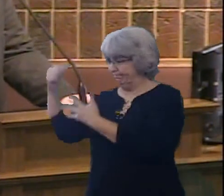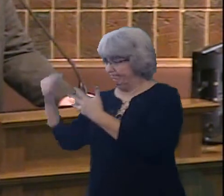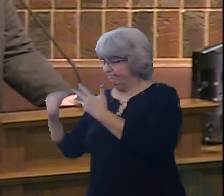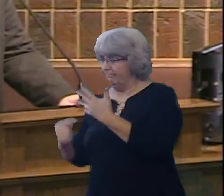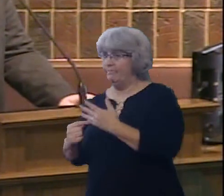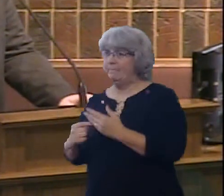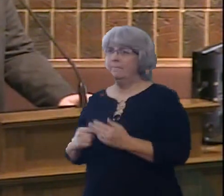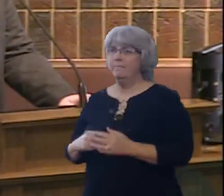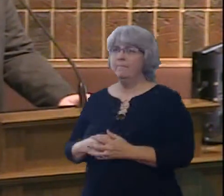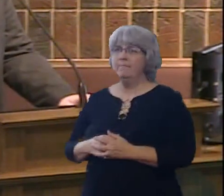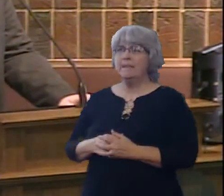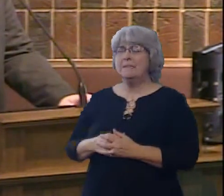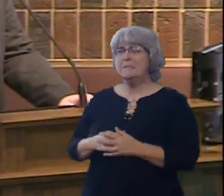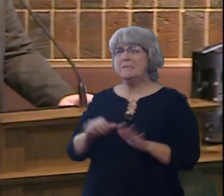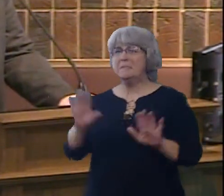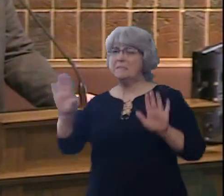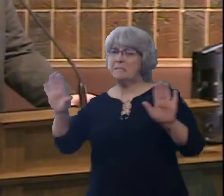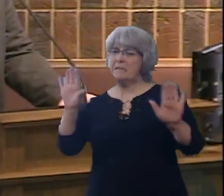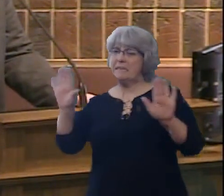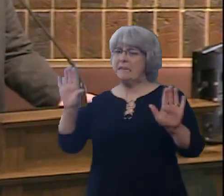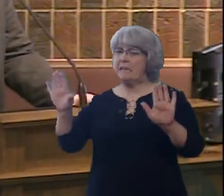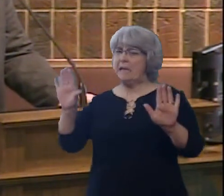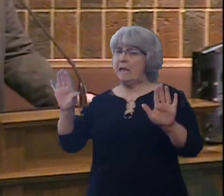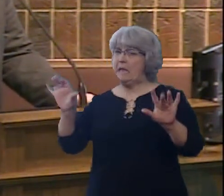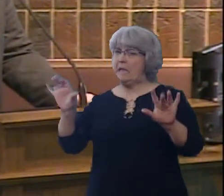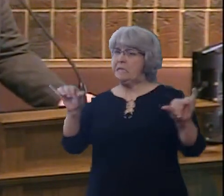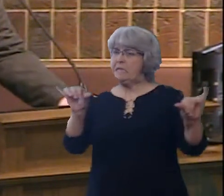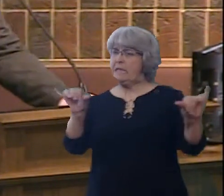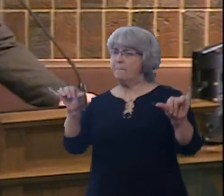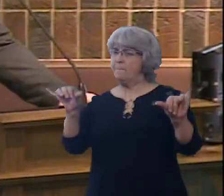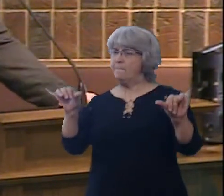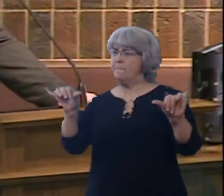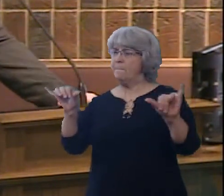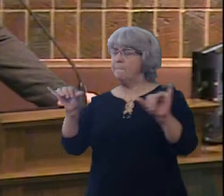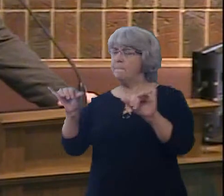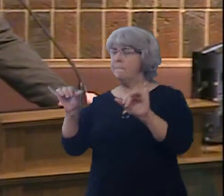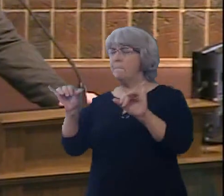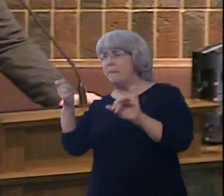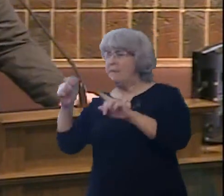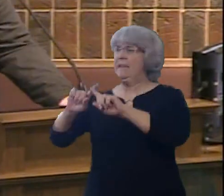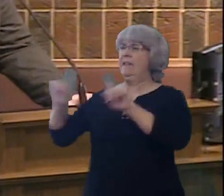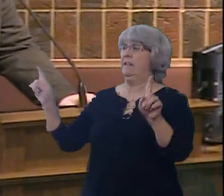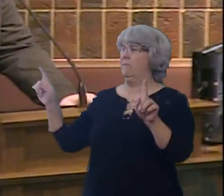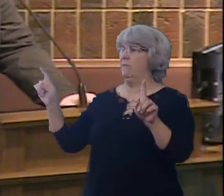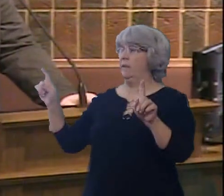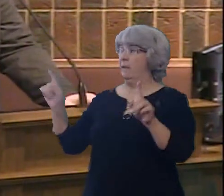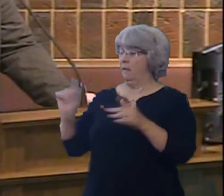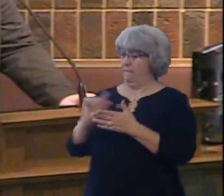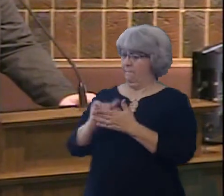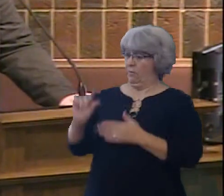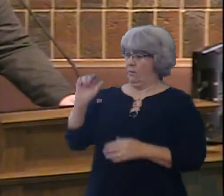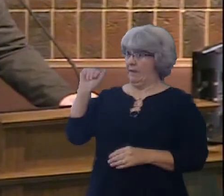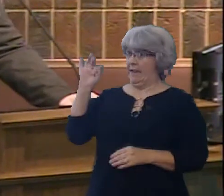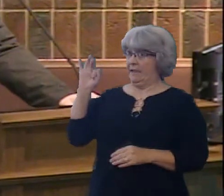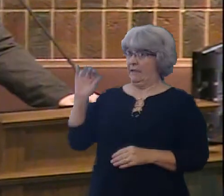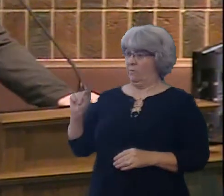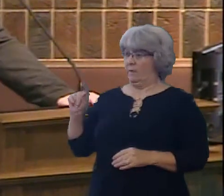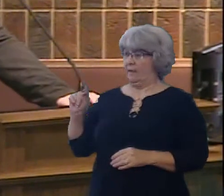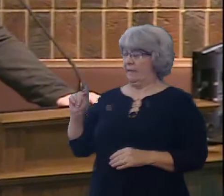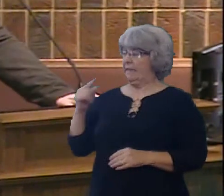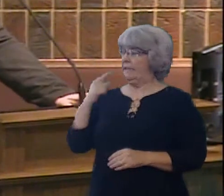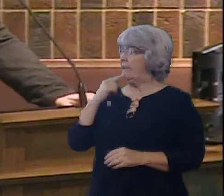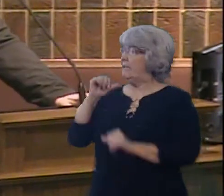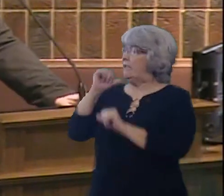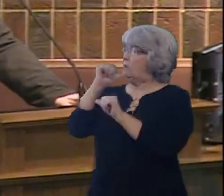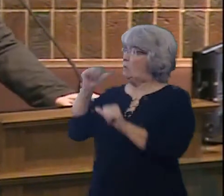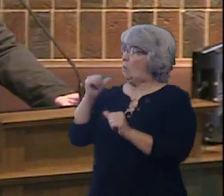they're somewhat different, but in some ways they are very similar in verses 19 and 20. Do not quench the spirit, do